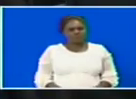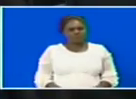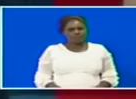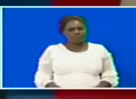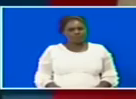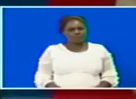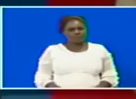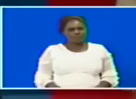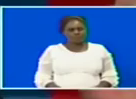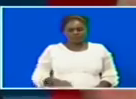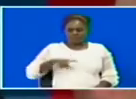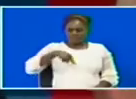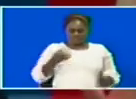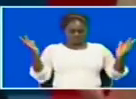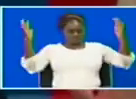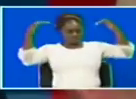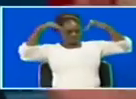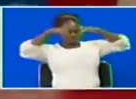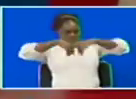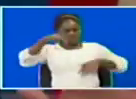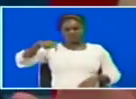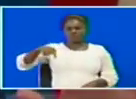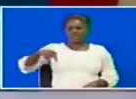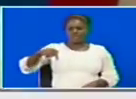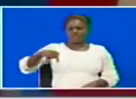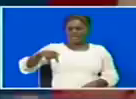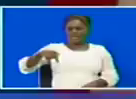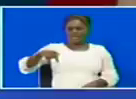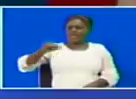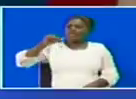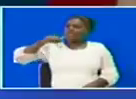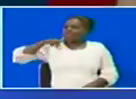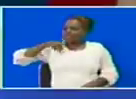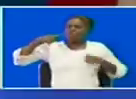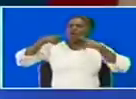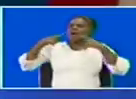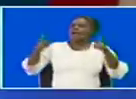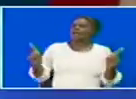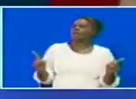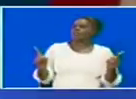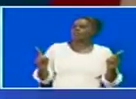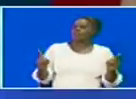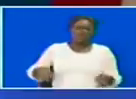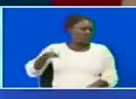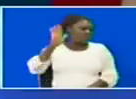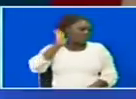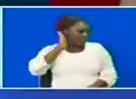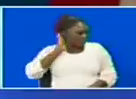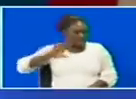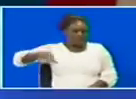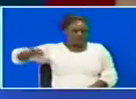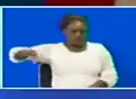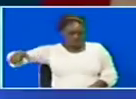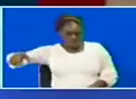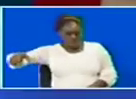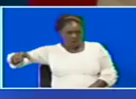future we assembled here today are issuing a new decree to be heard in every city in